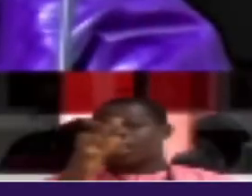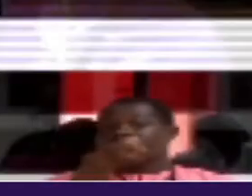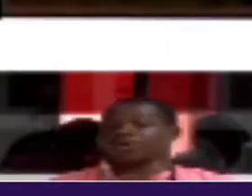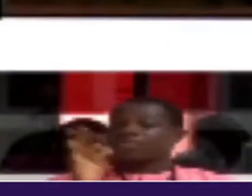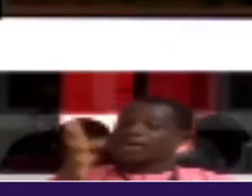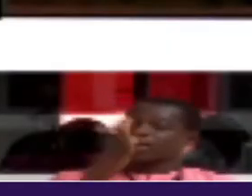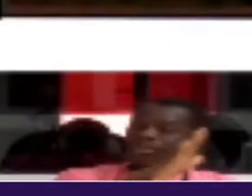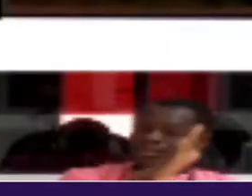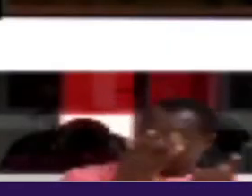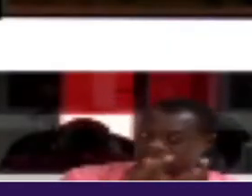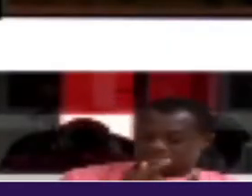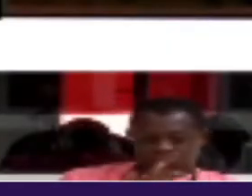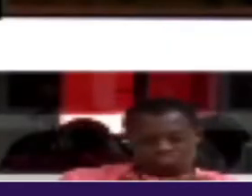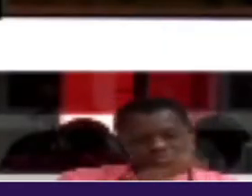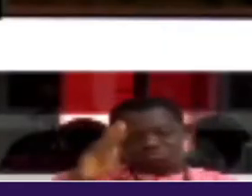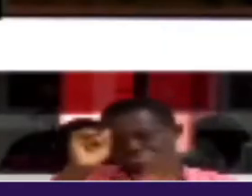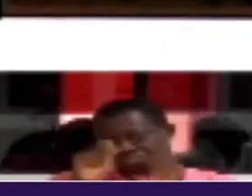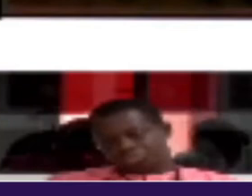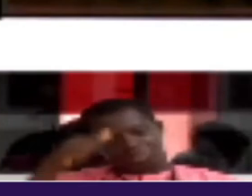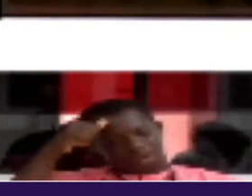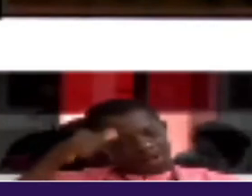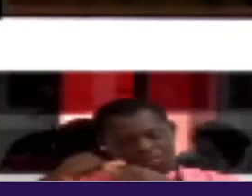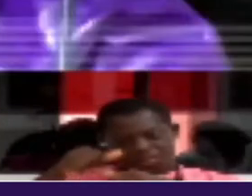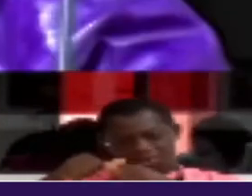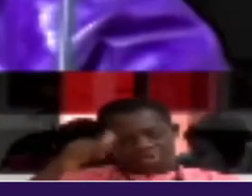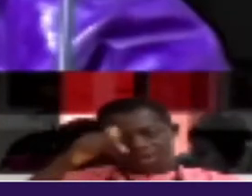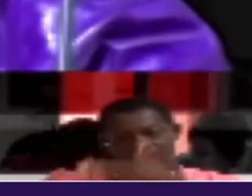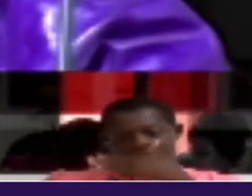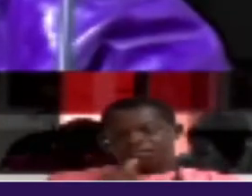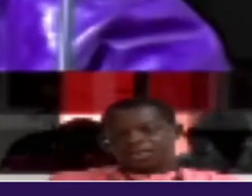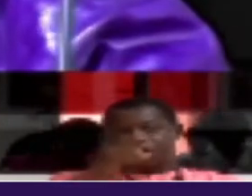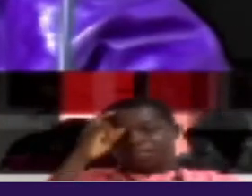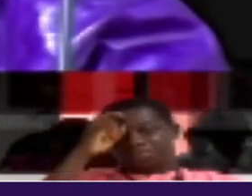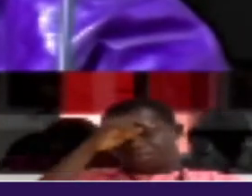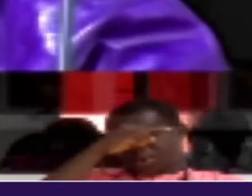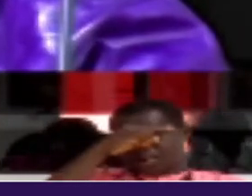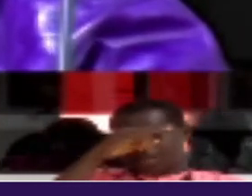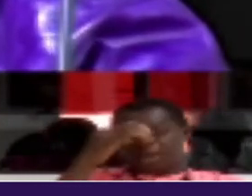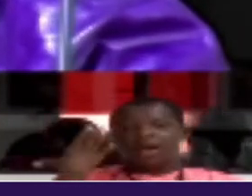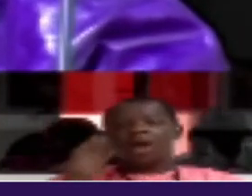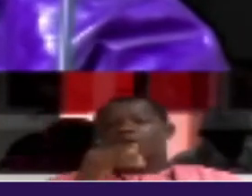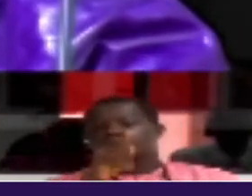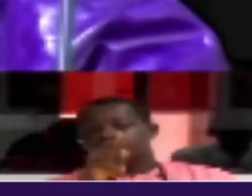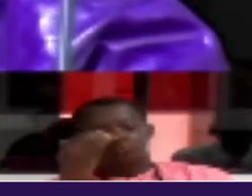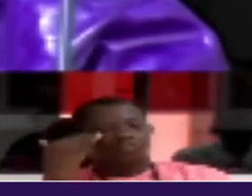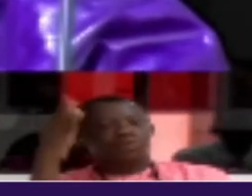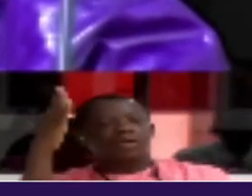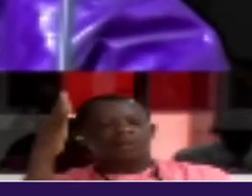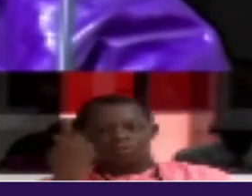I cannot recall anything like that in my mind. But how can you forget your first day of